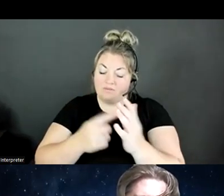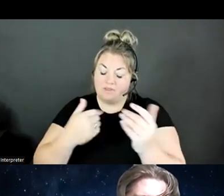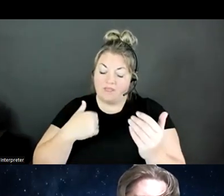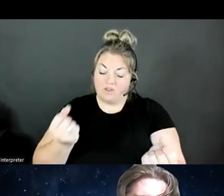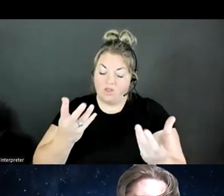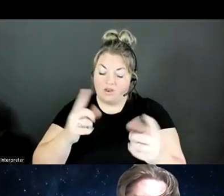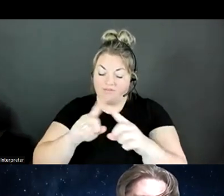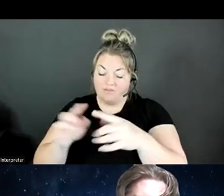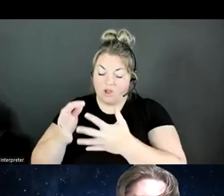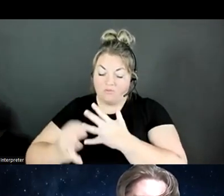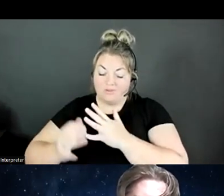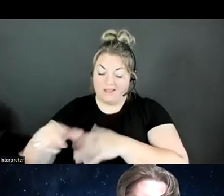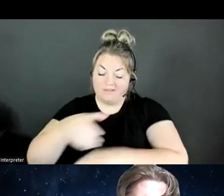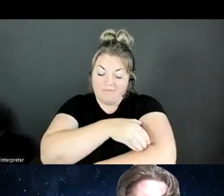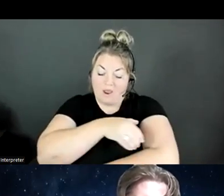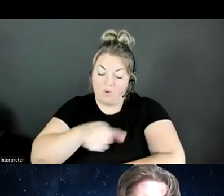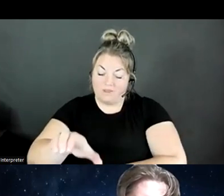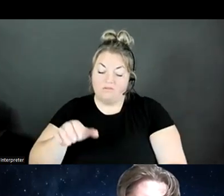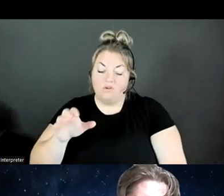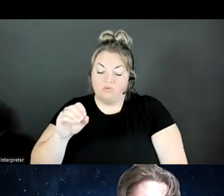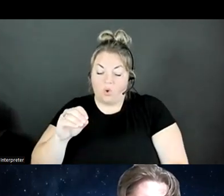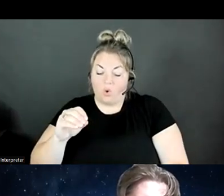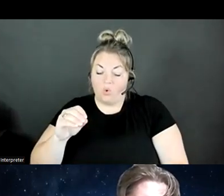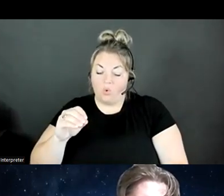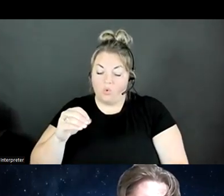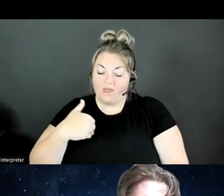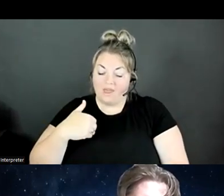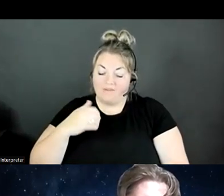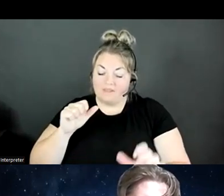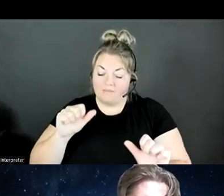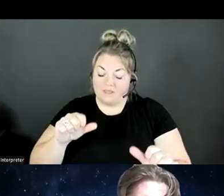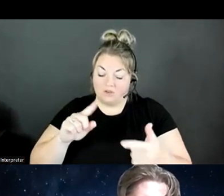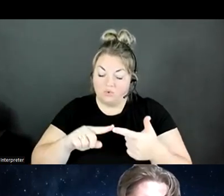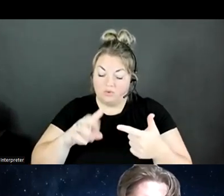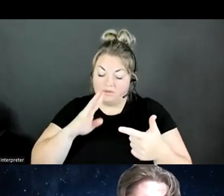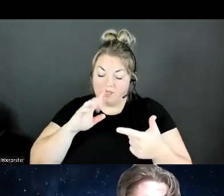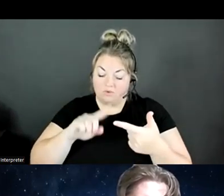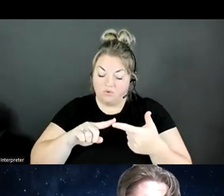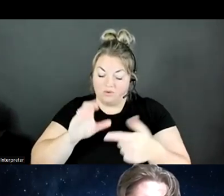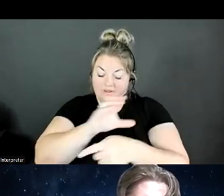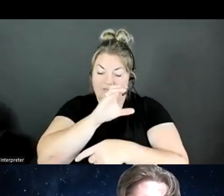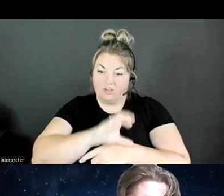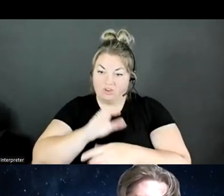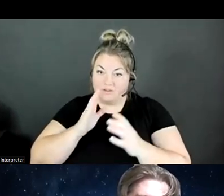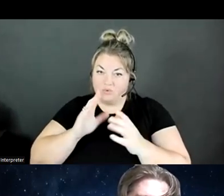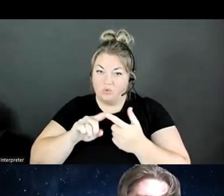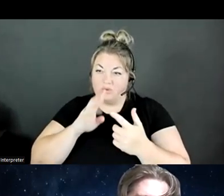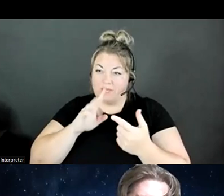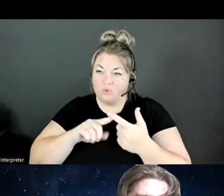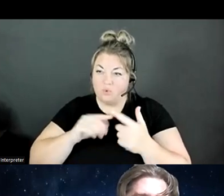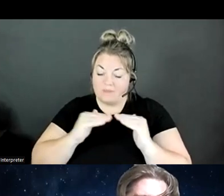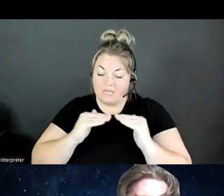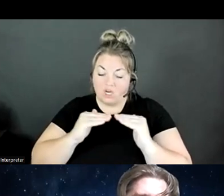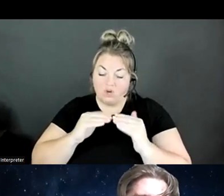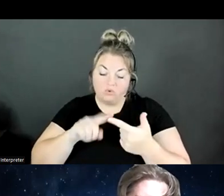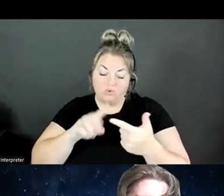is empowerment. And so, having the ability to speak to a clinician, to speak to a peer, to